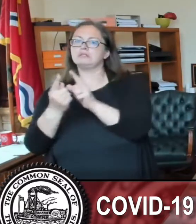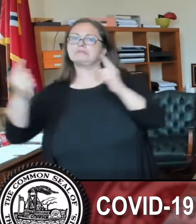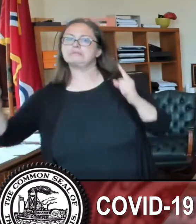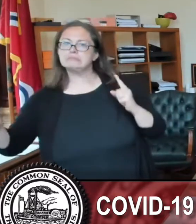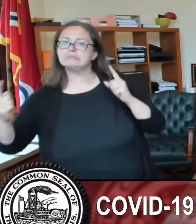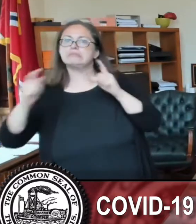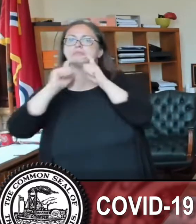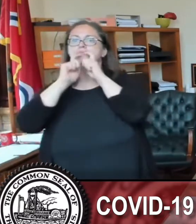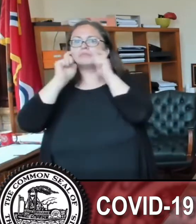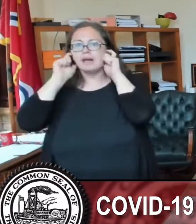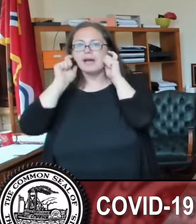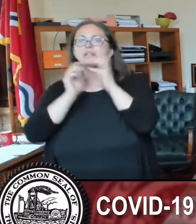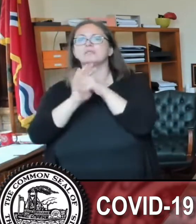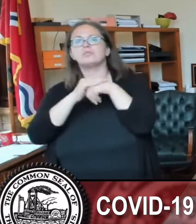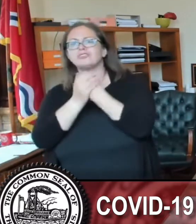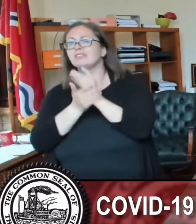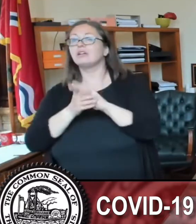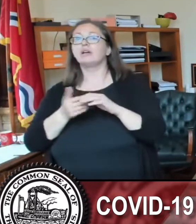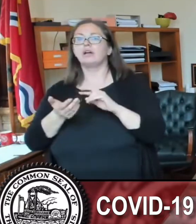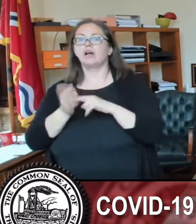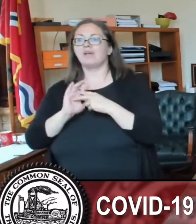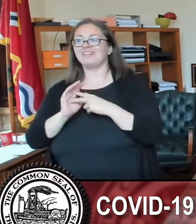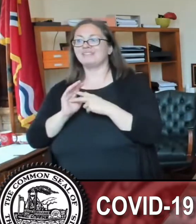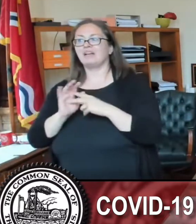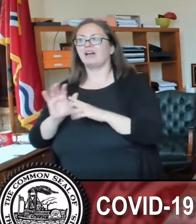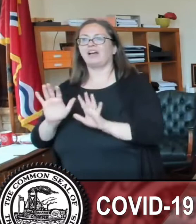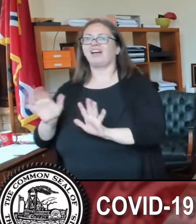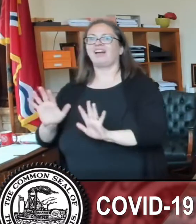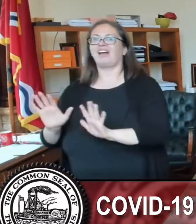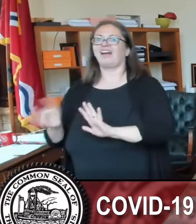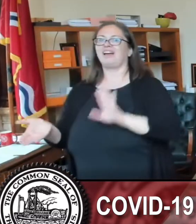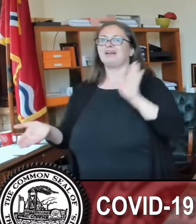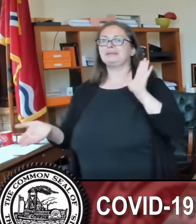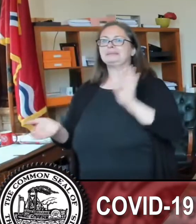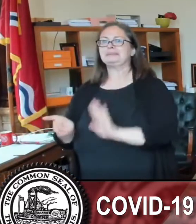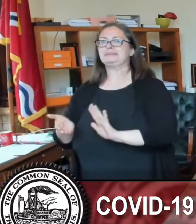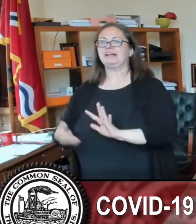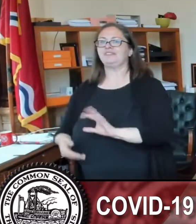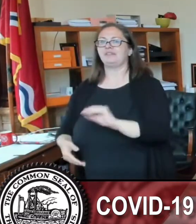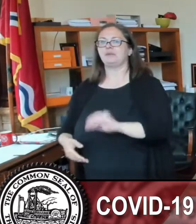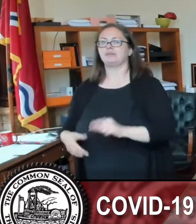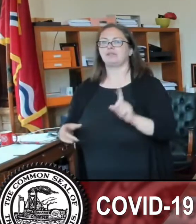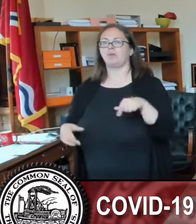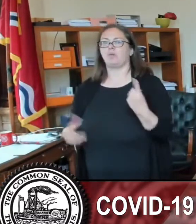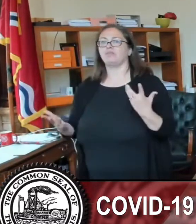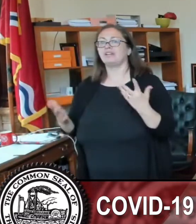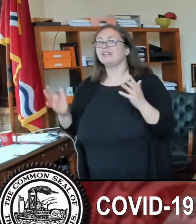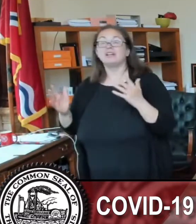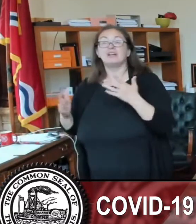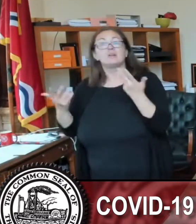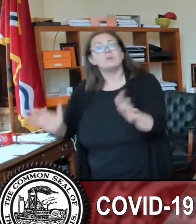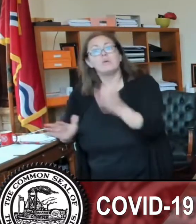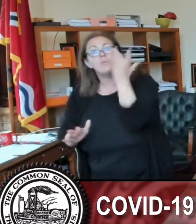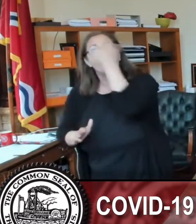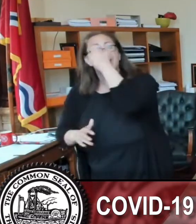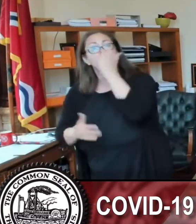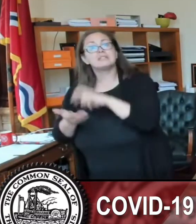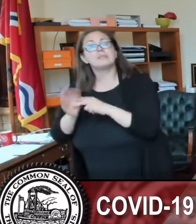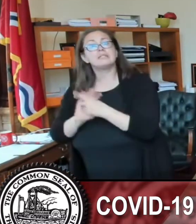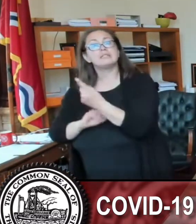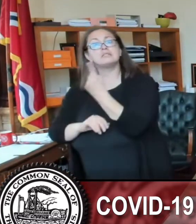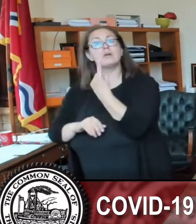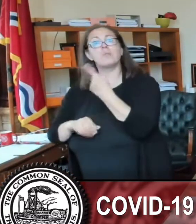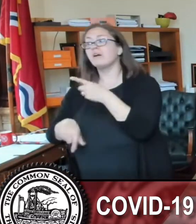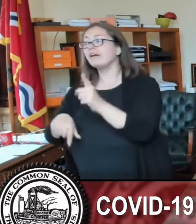washing. We don't want to pull back on that, because pulling back on that means somebody's losing their job. Somebody's not able to